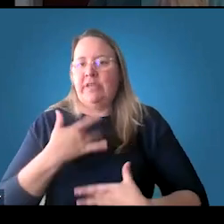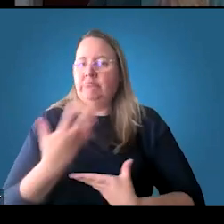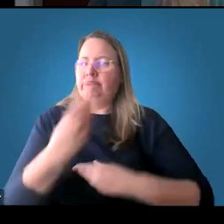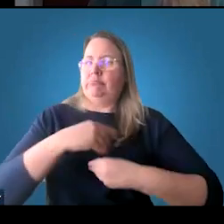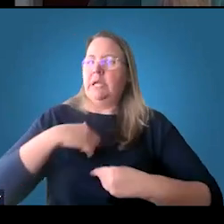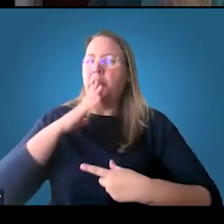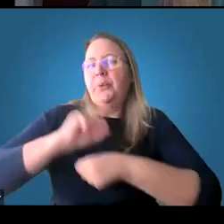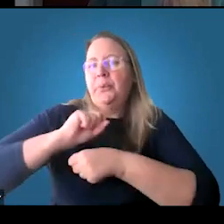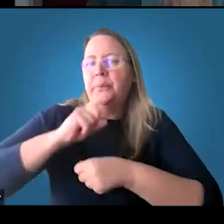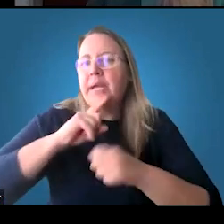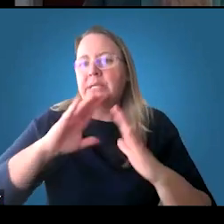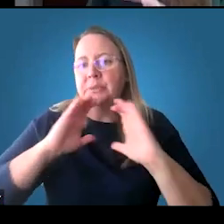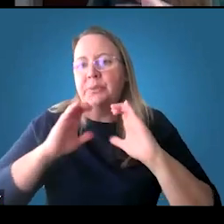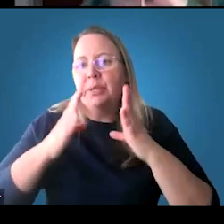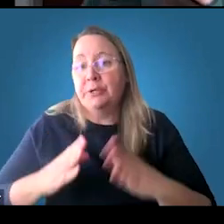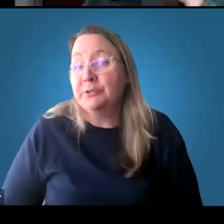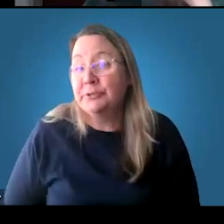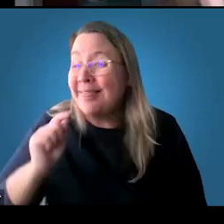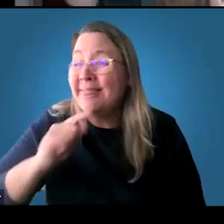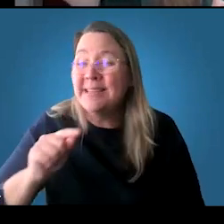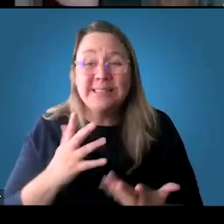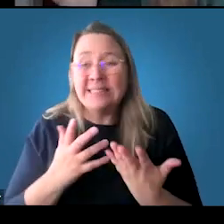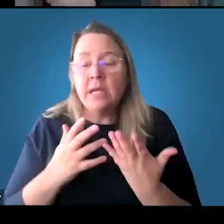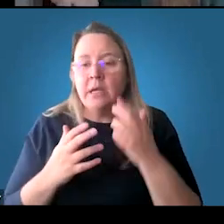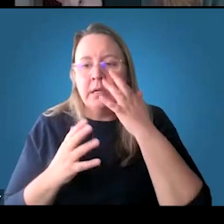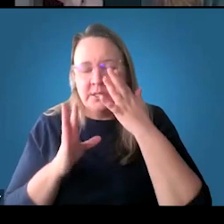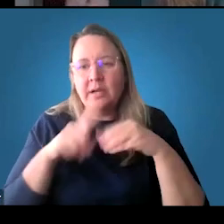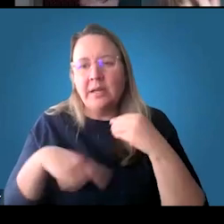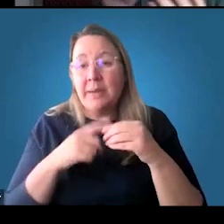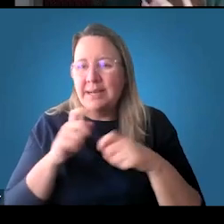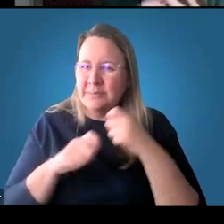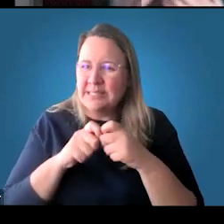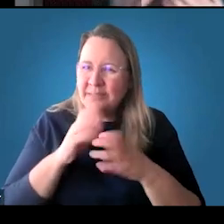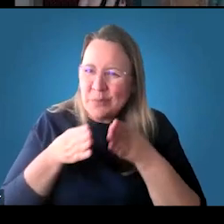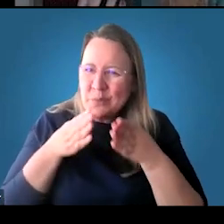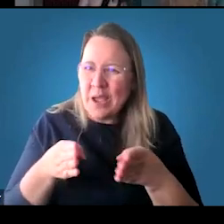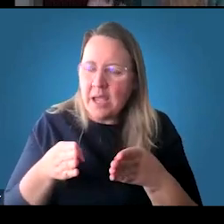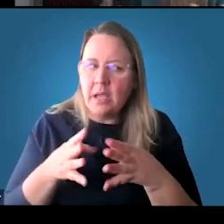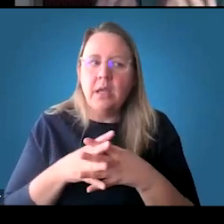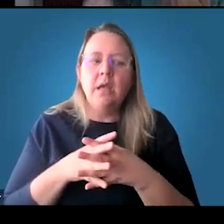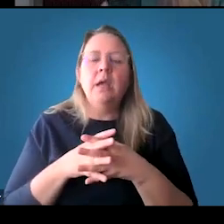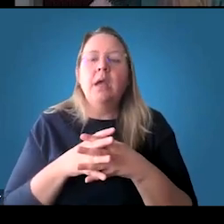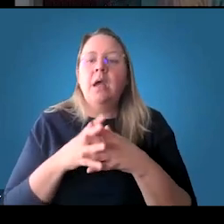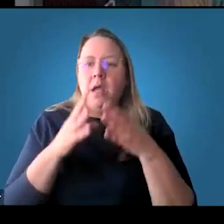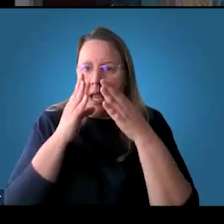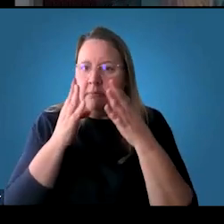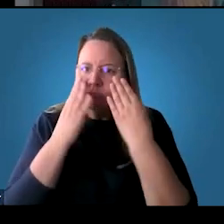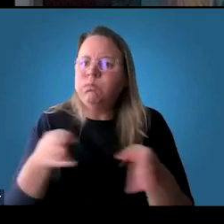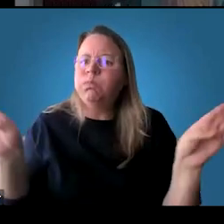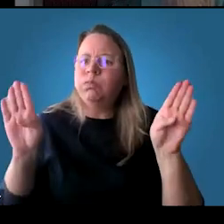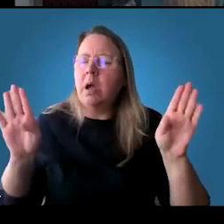in our work as communicators. This is a more expansive way, a more expansive view of why